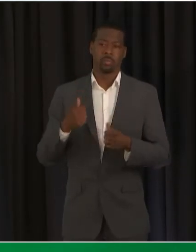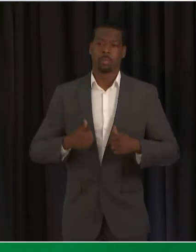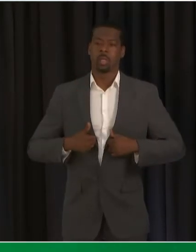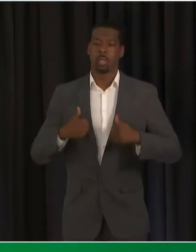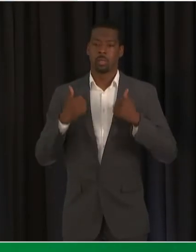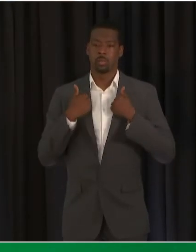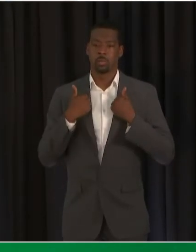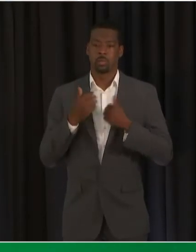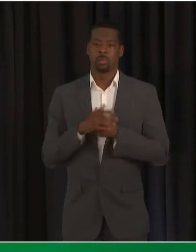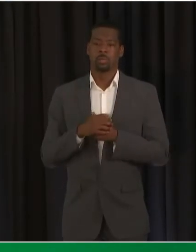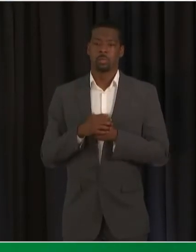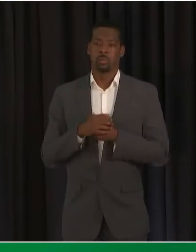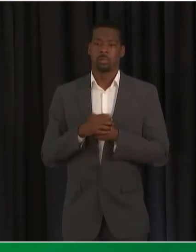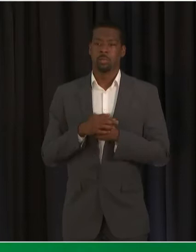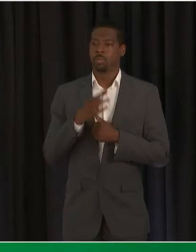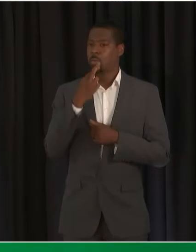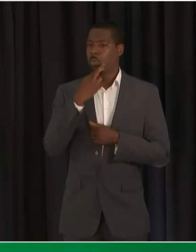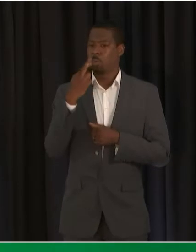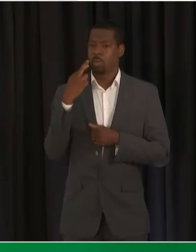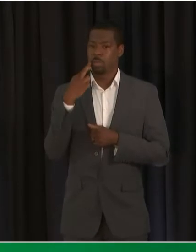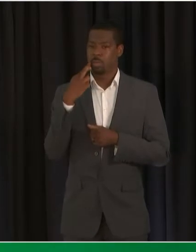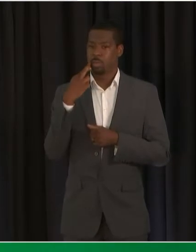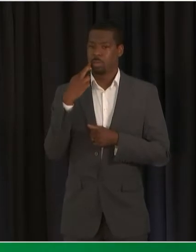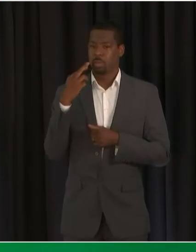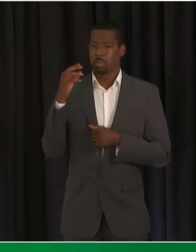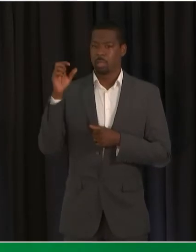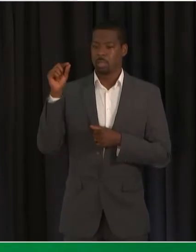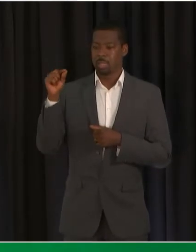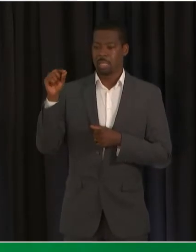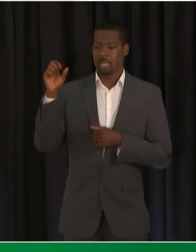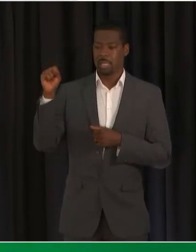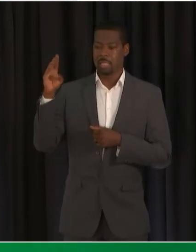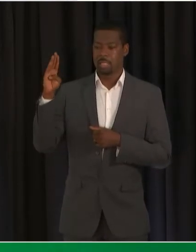the address. It is